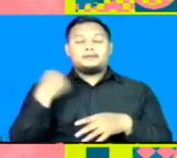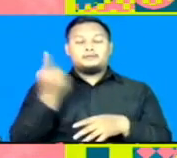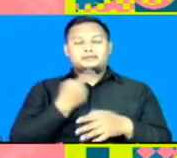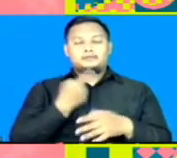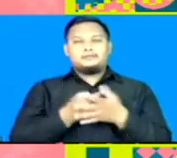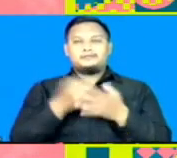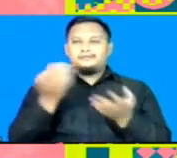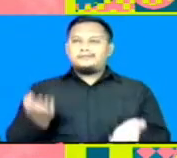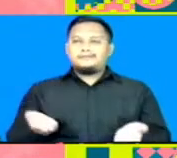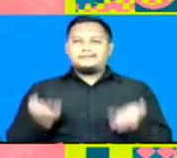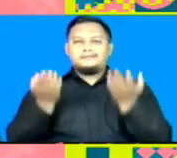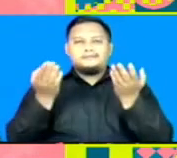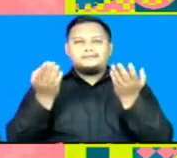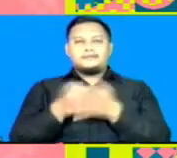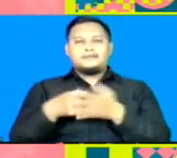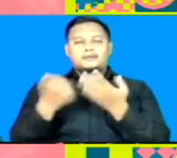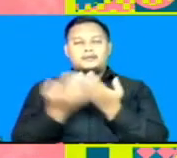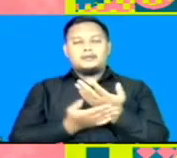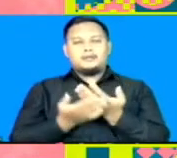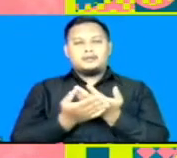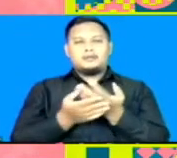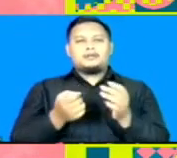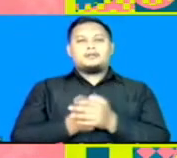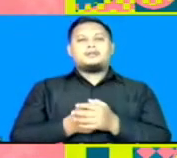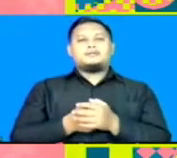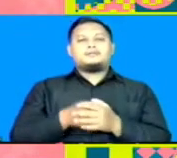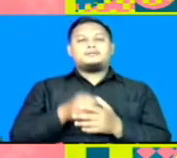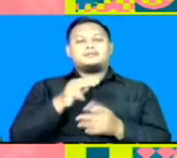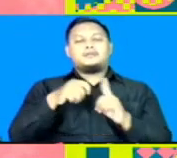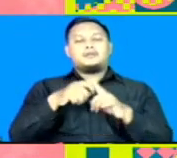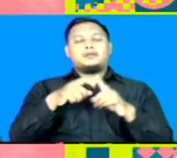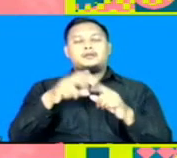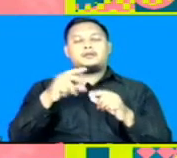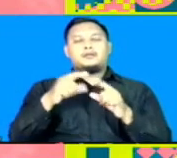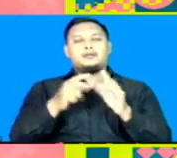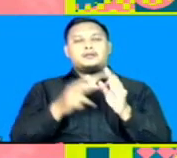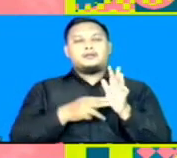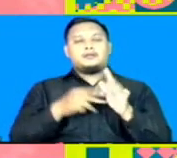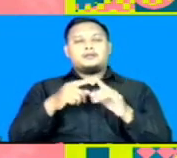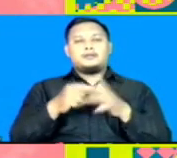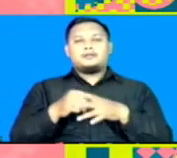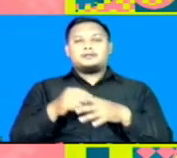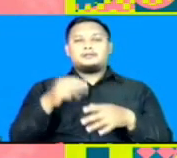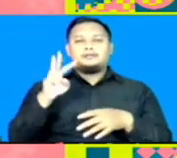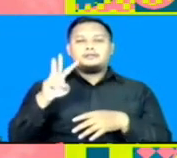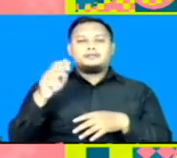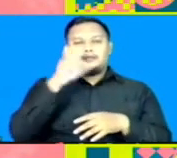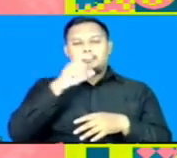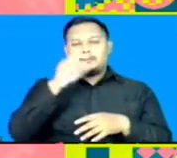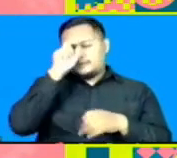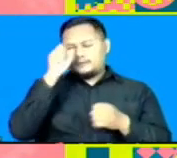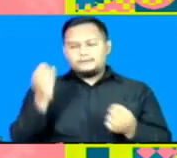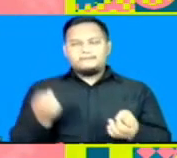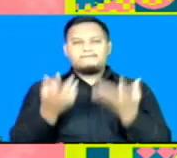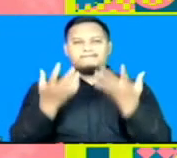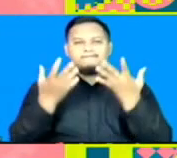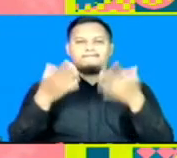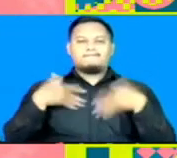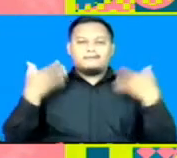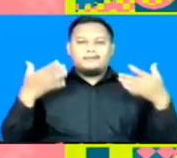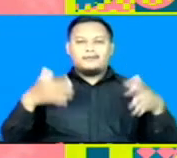loosely translated to three ways of happiness that get us on creating harmony among